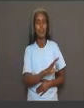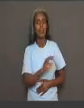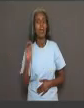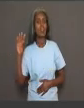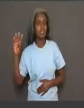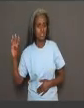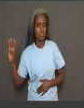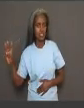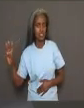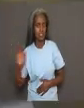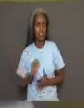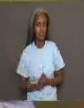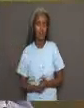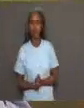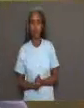1, 2, 3, 4, 5, and 6.